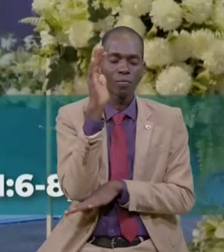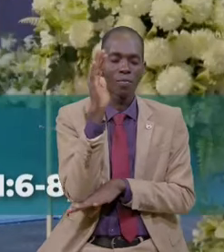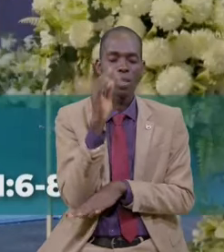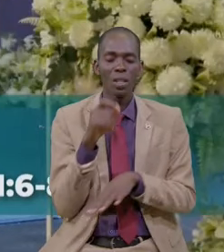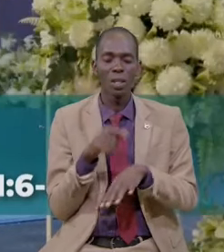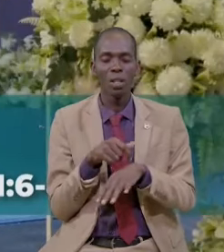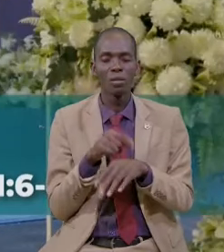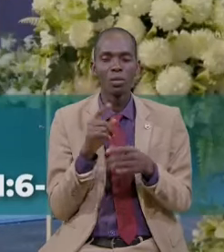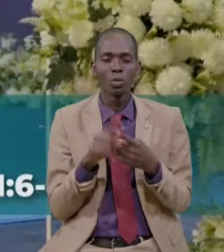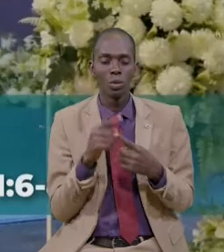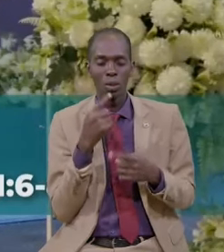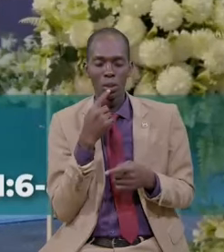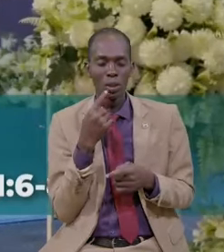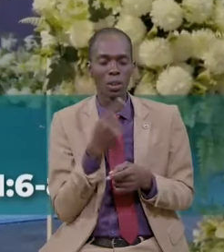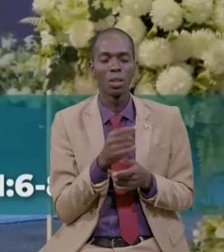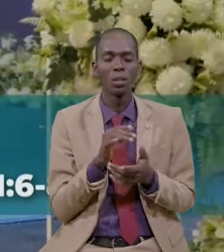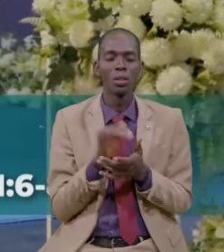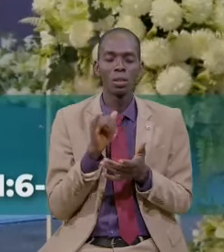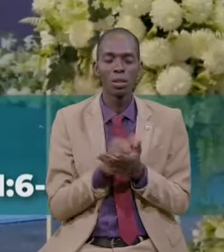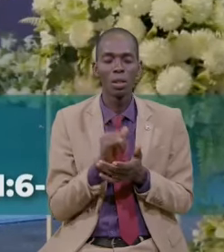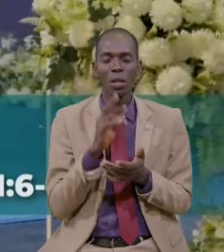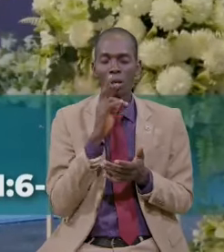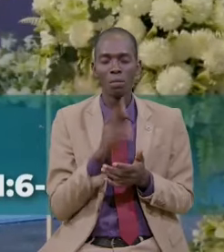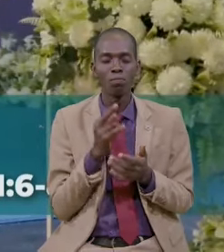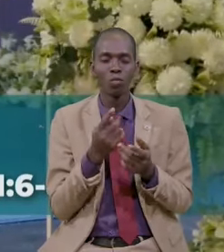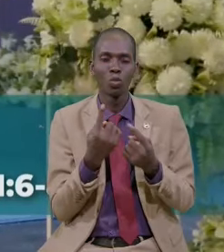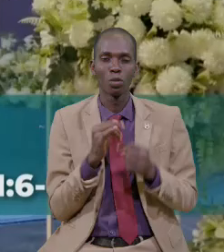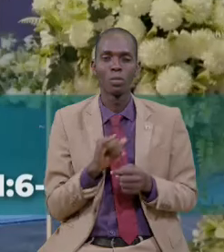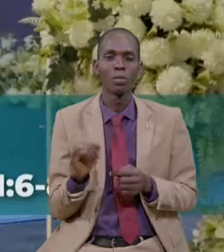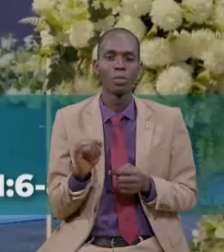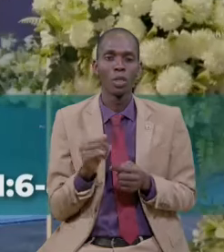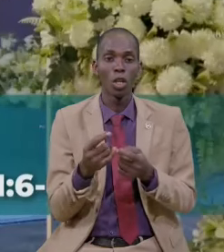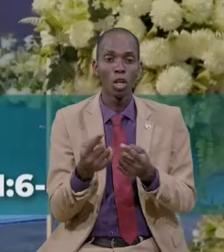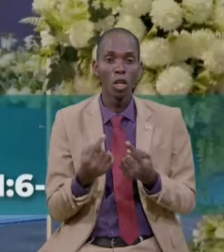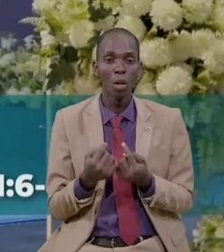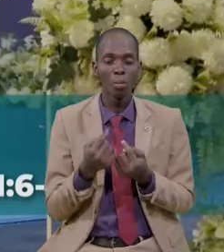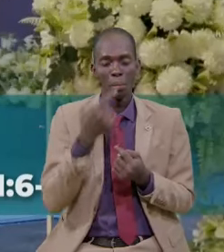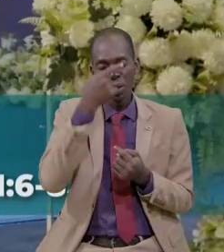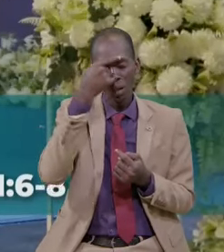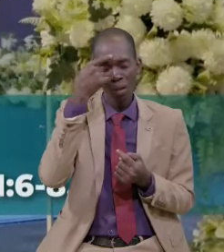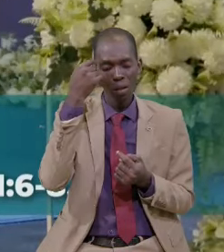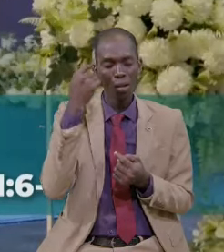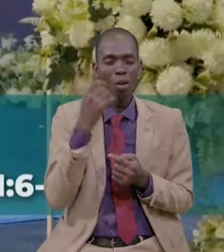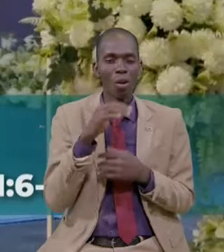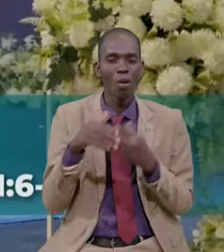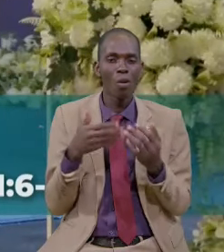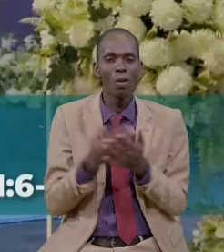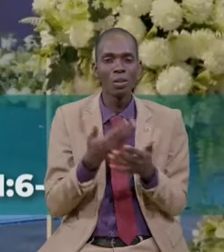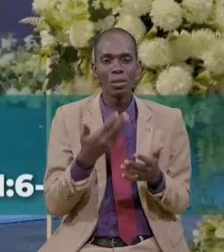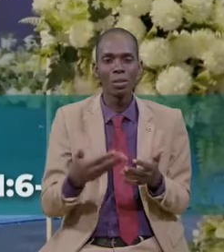to them that were bidden, come, because all